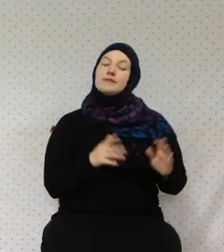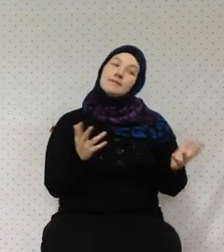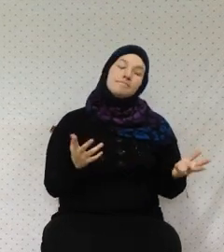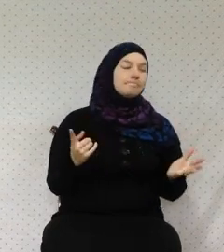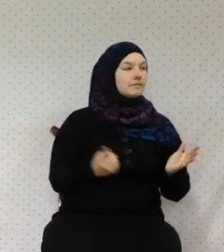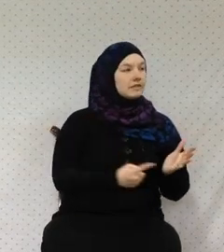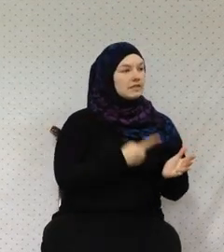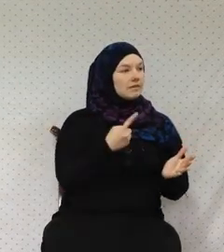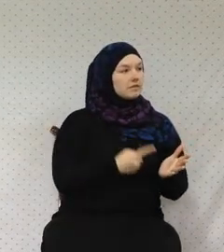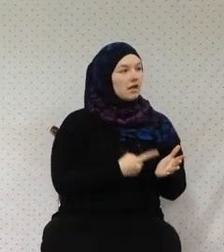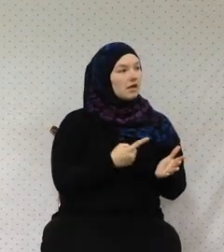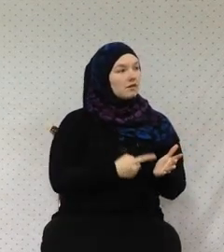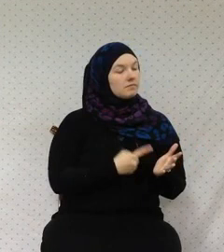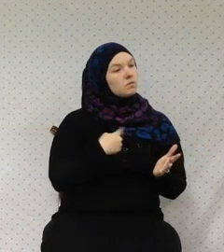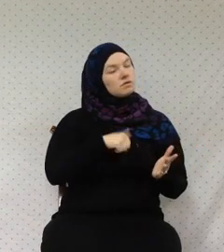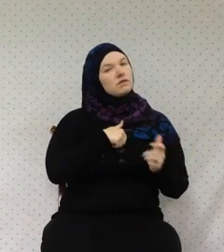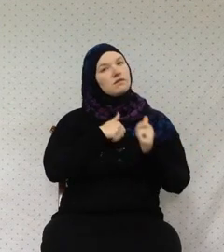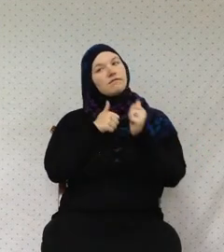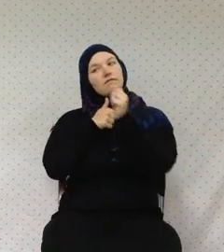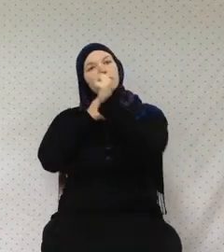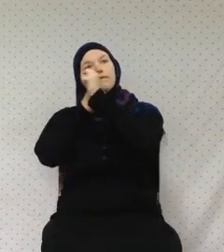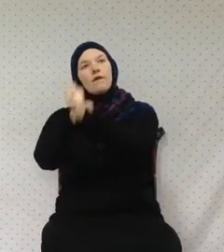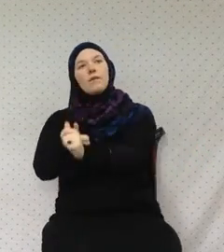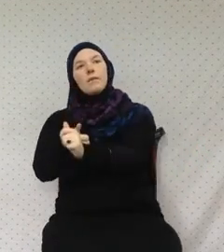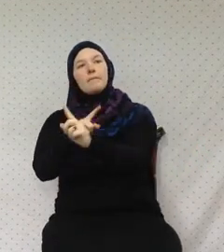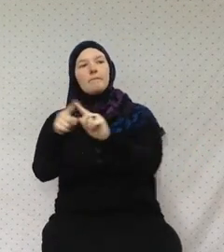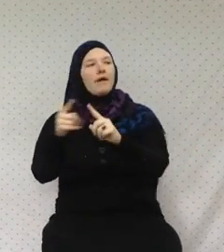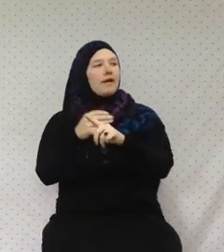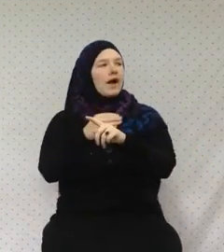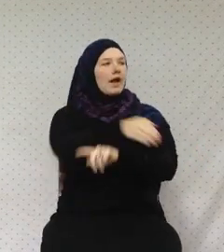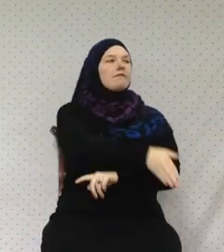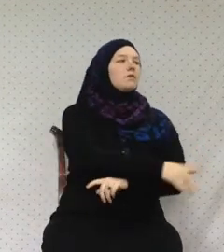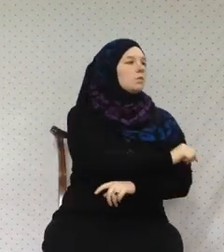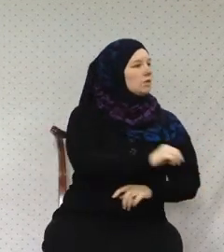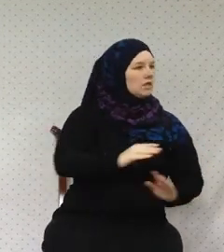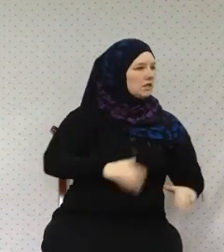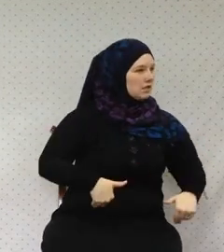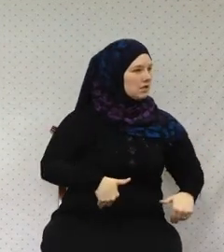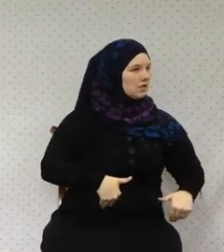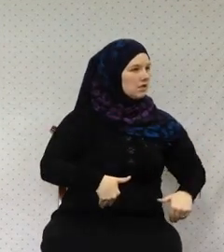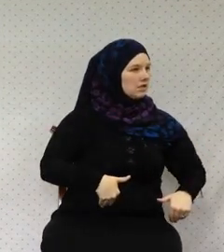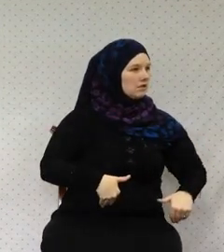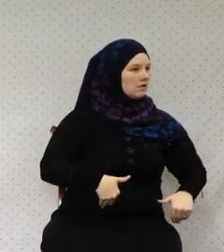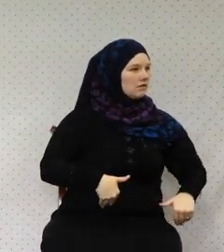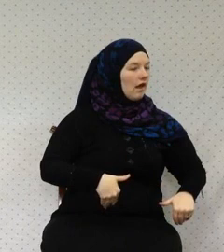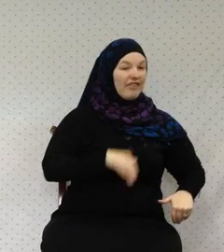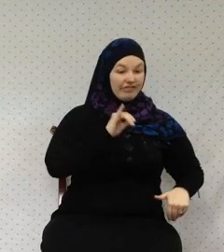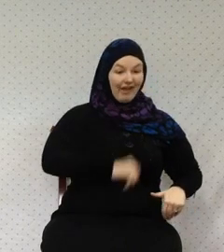Sometimes we submit, but after the fact. That submission doesn't help